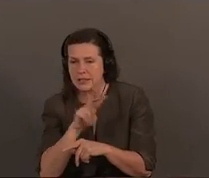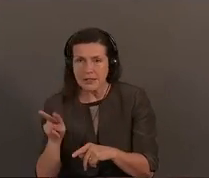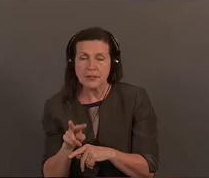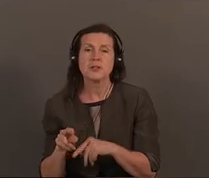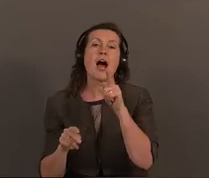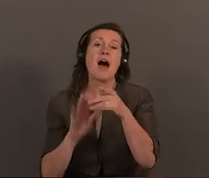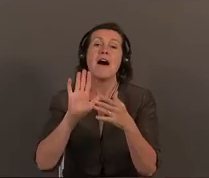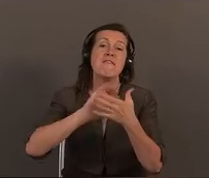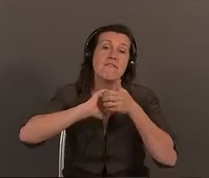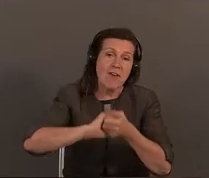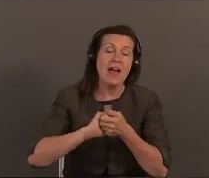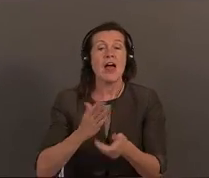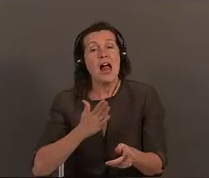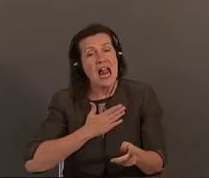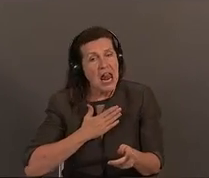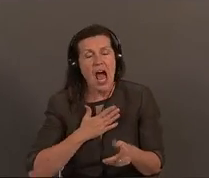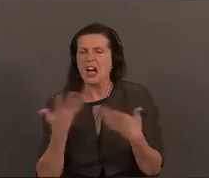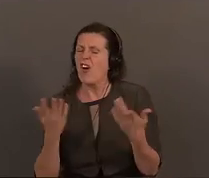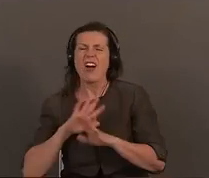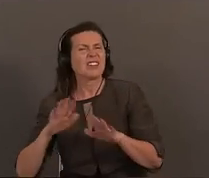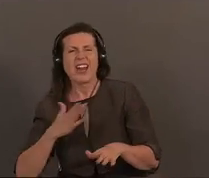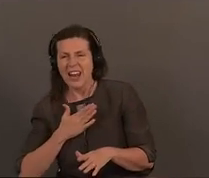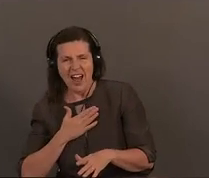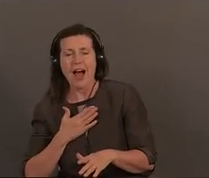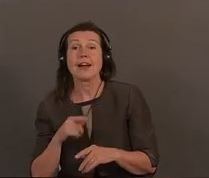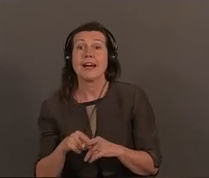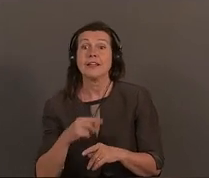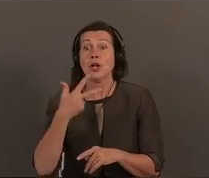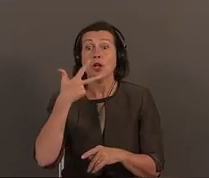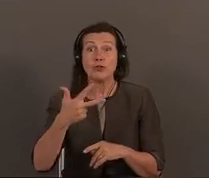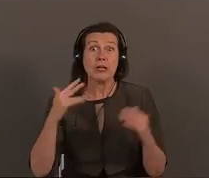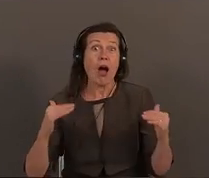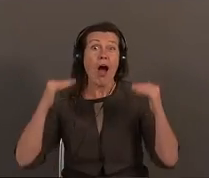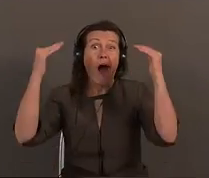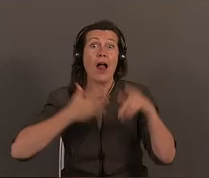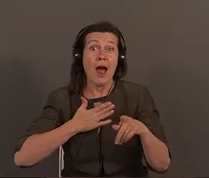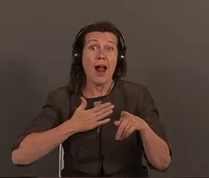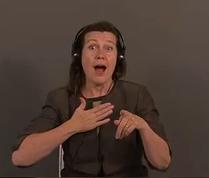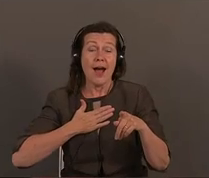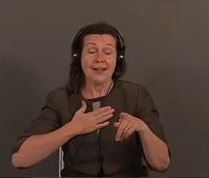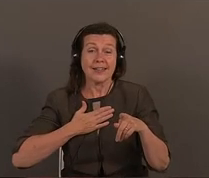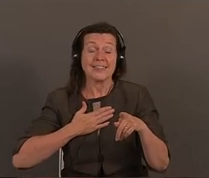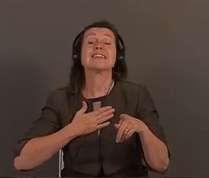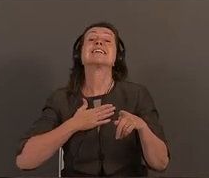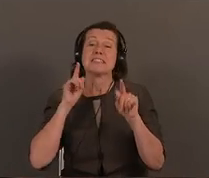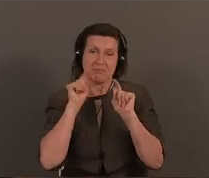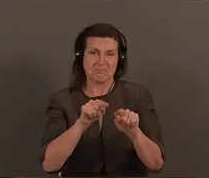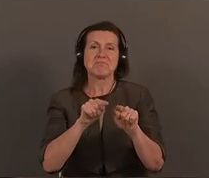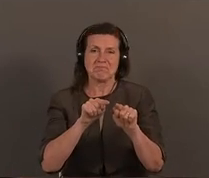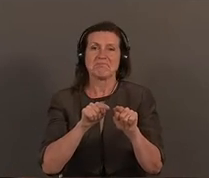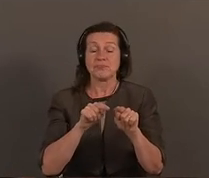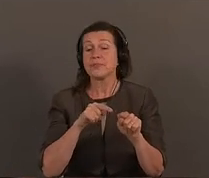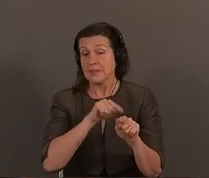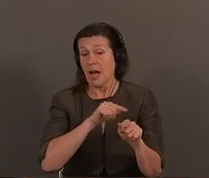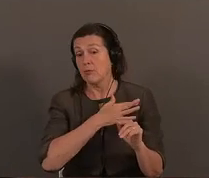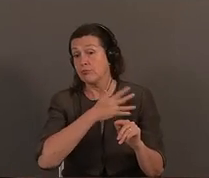or dislike your picture, and the three pictures with the highest number of likes wins. That will end on the 15th